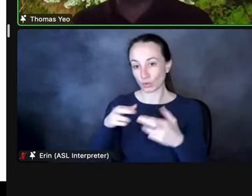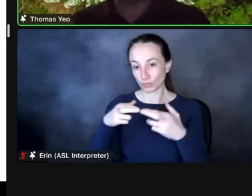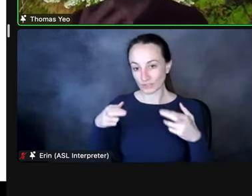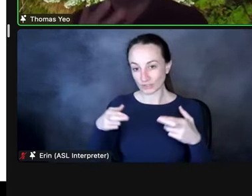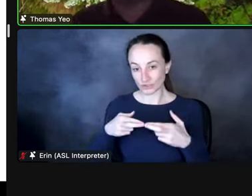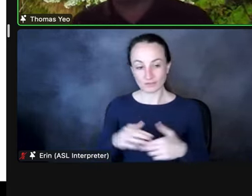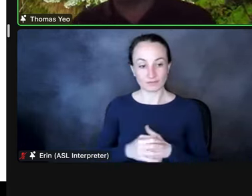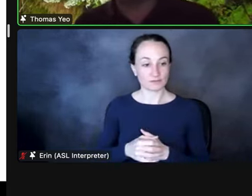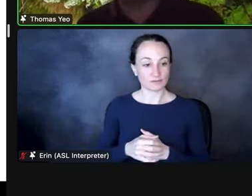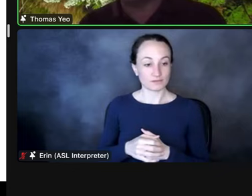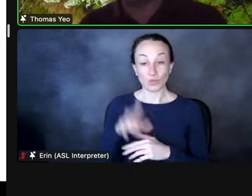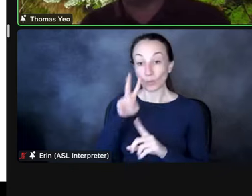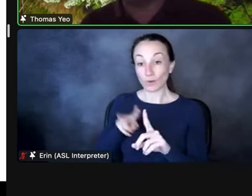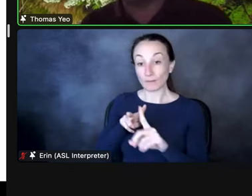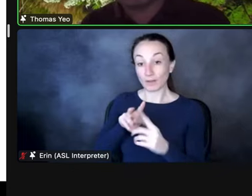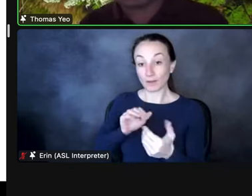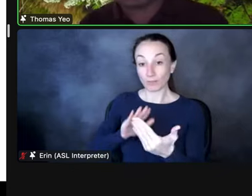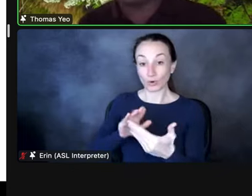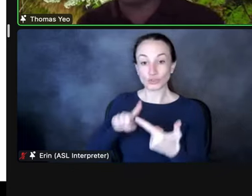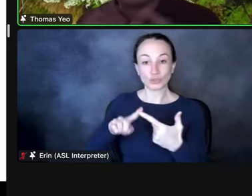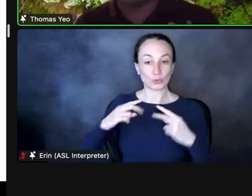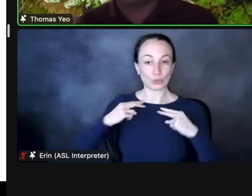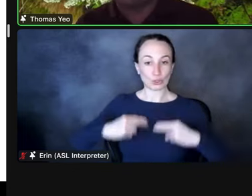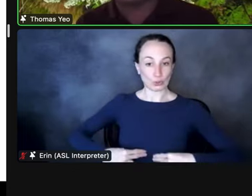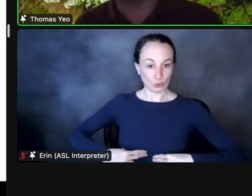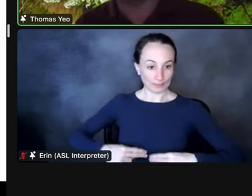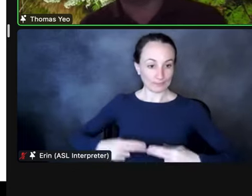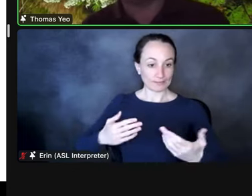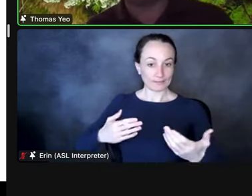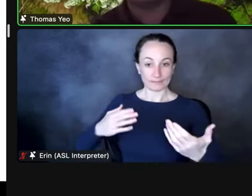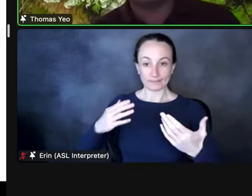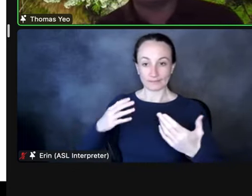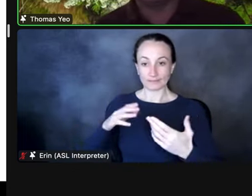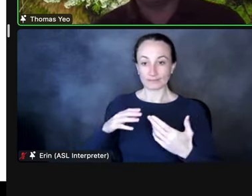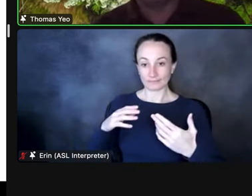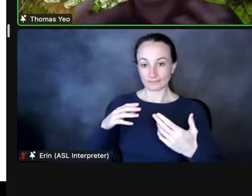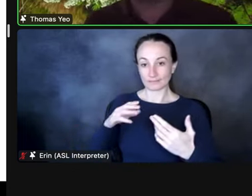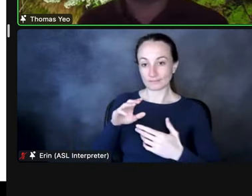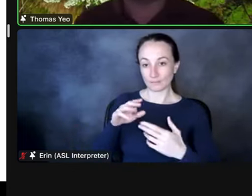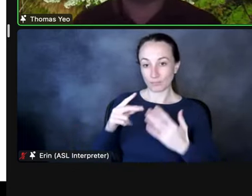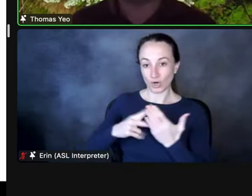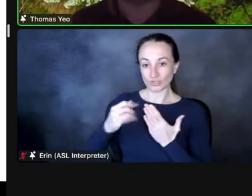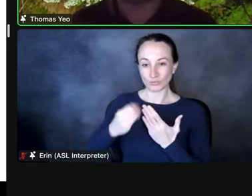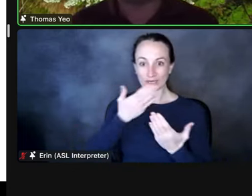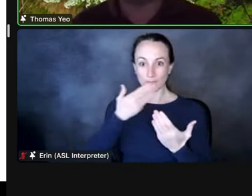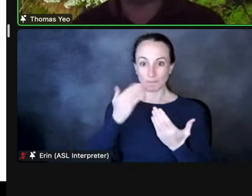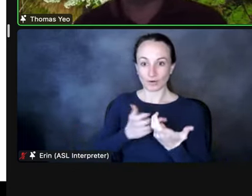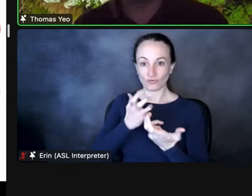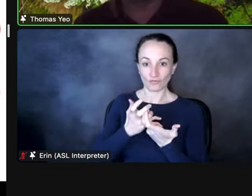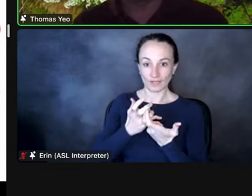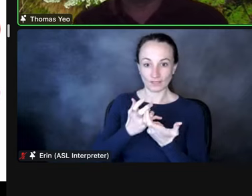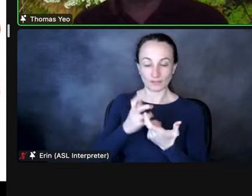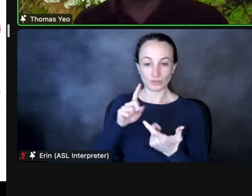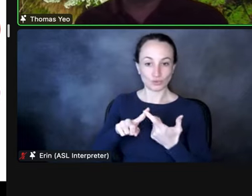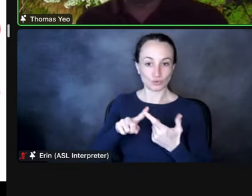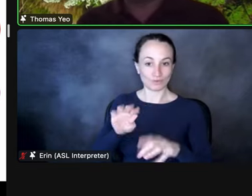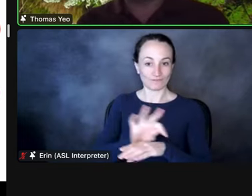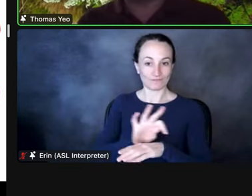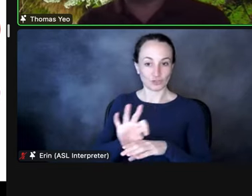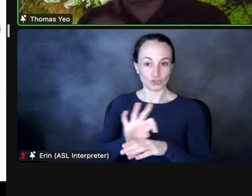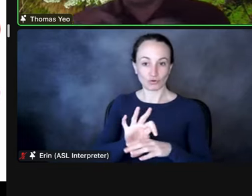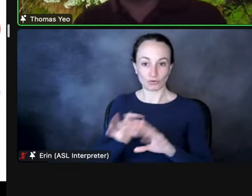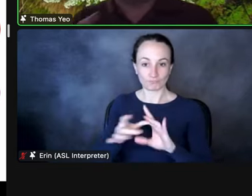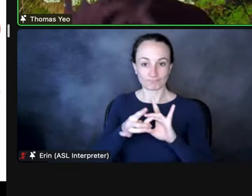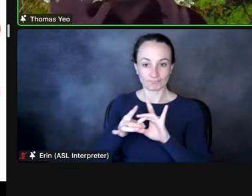We apply his approach to the human connectome projects and we get much better fit to function connecting the test set. And what